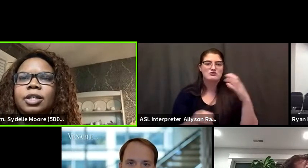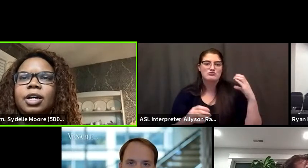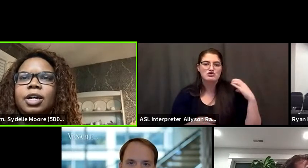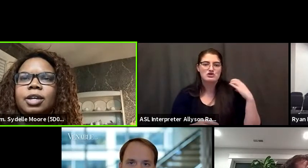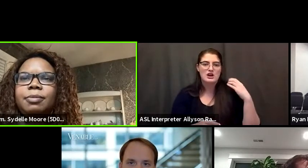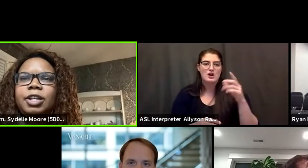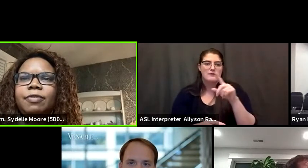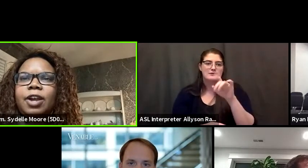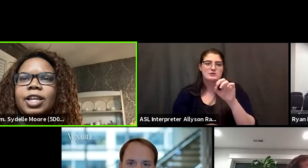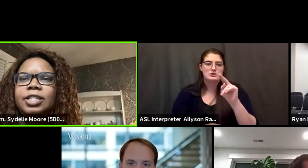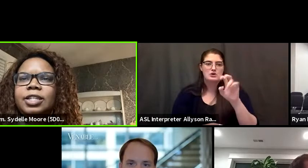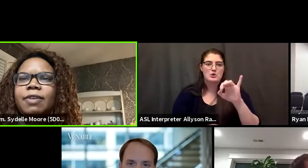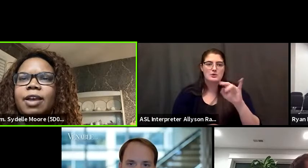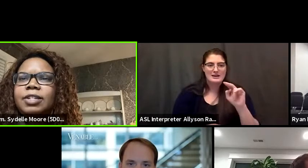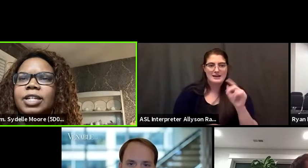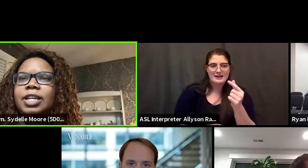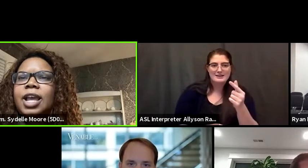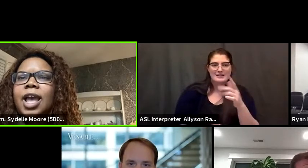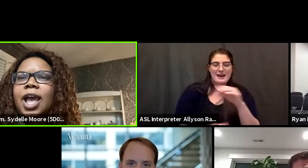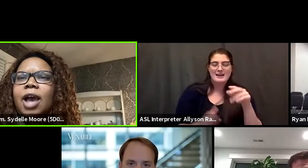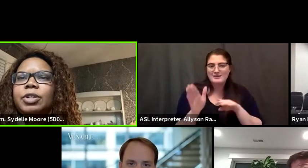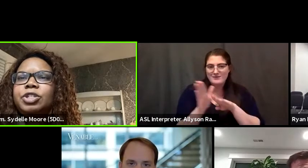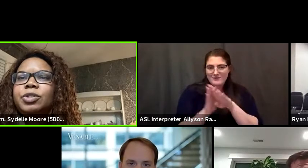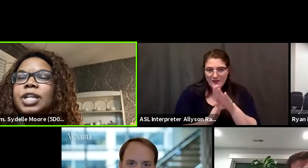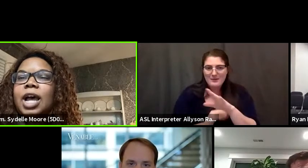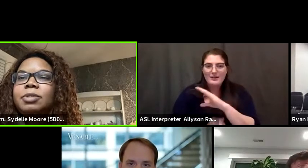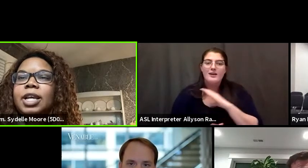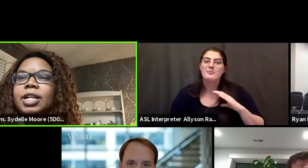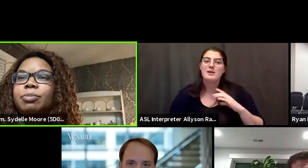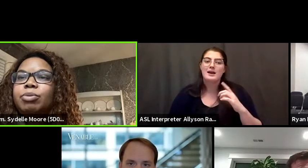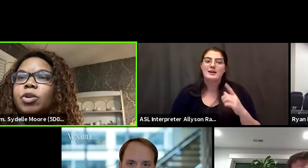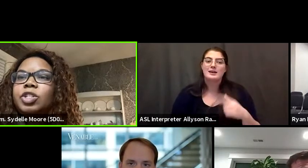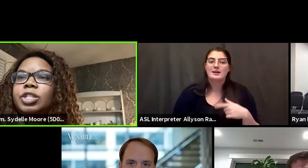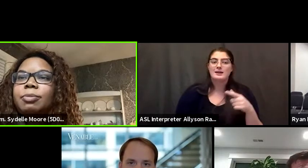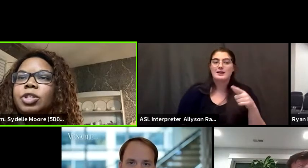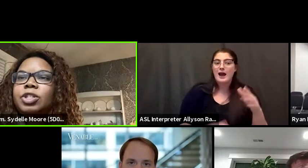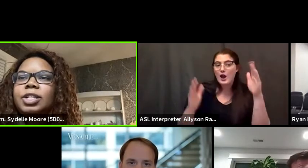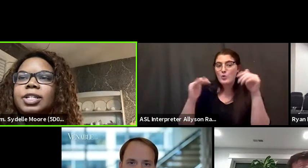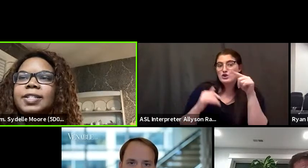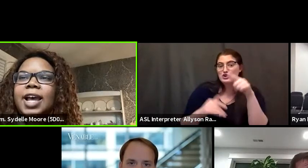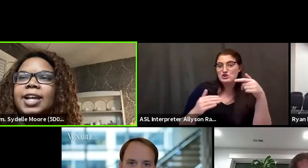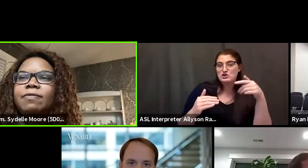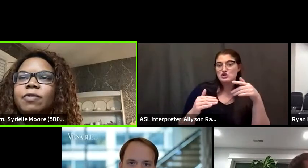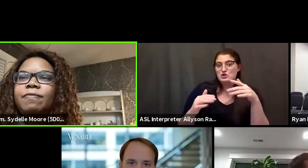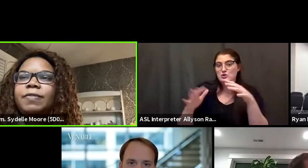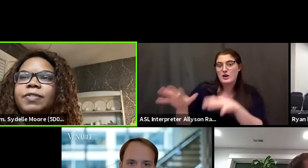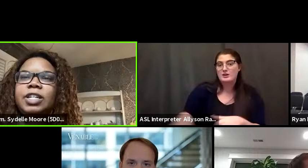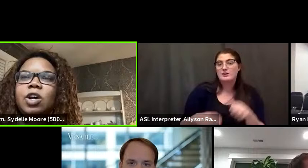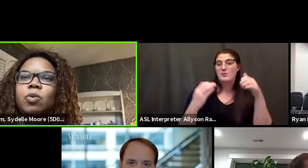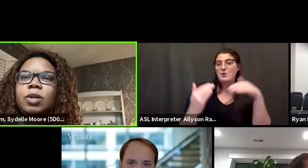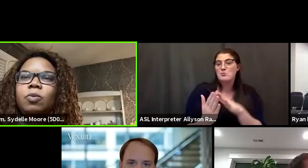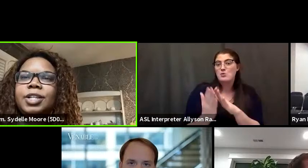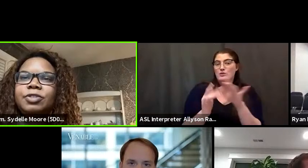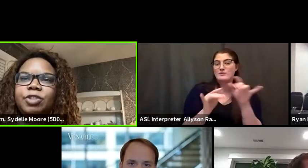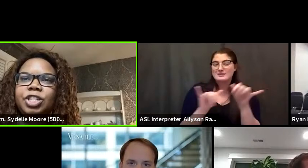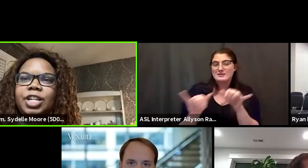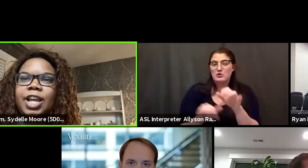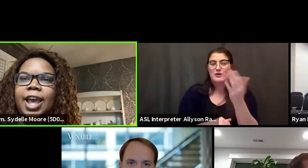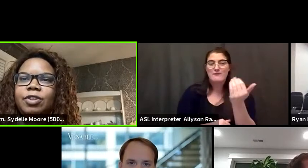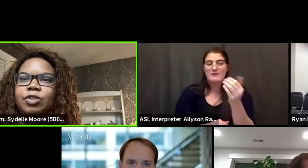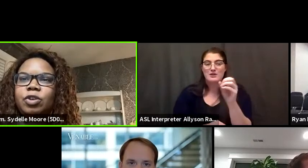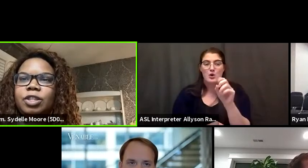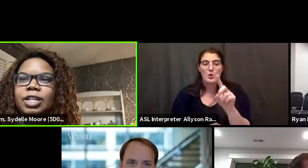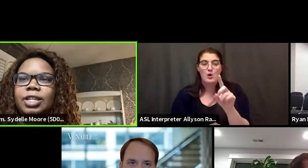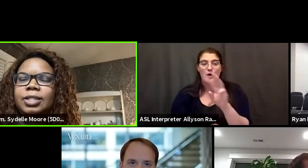Development Committee for ANC 5D. I wish you adopted an approach similar to the design for 1501 West